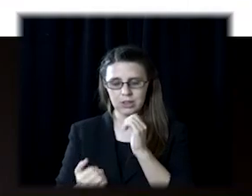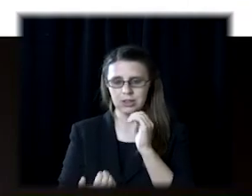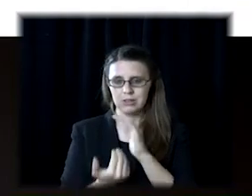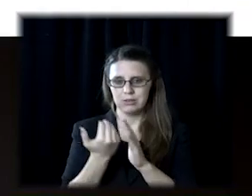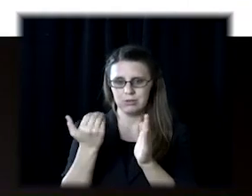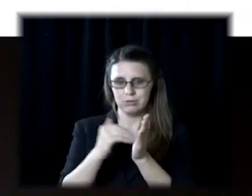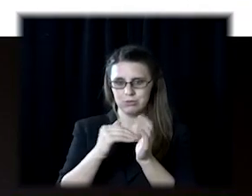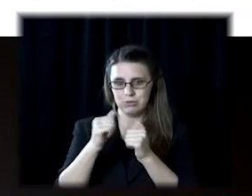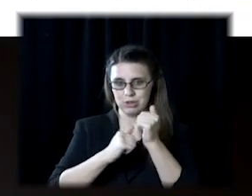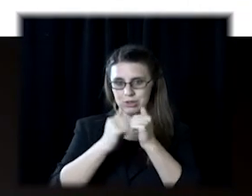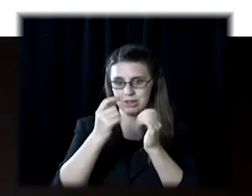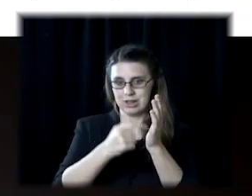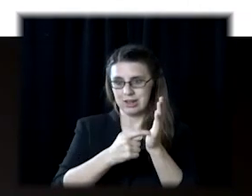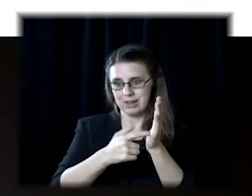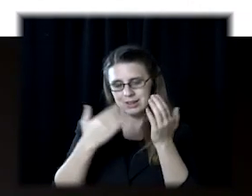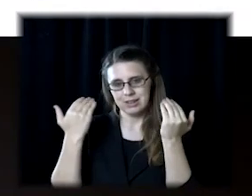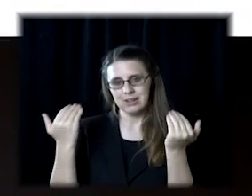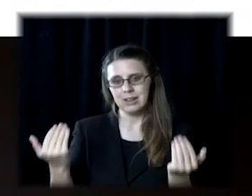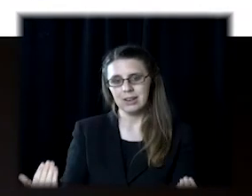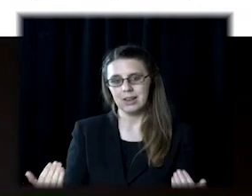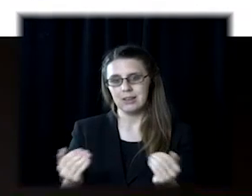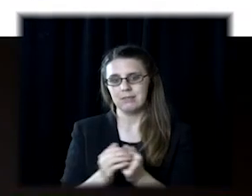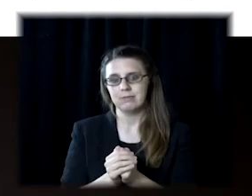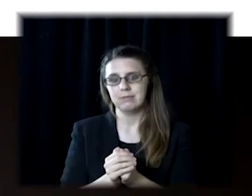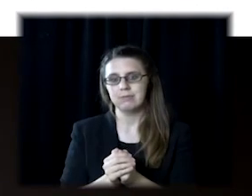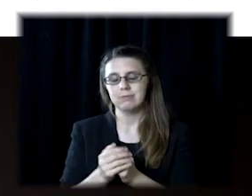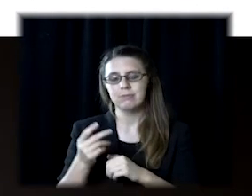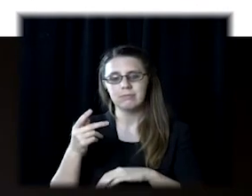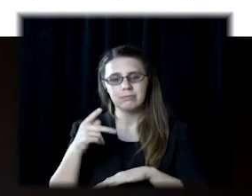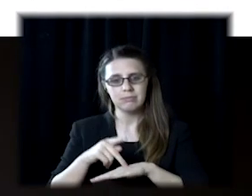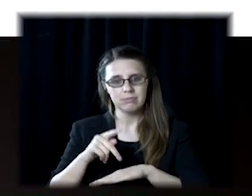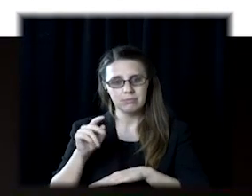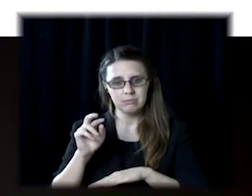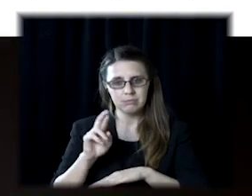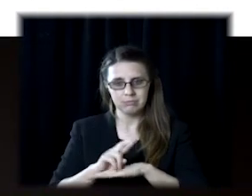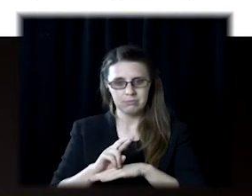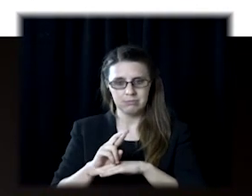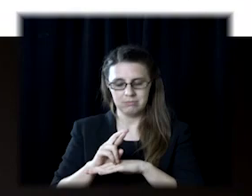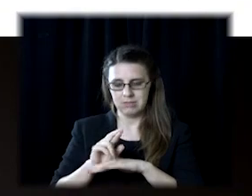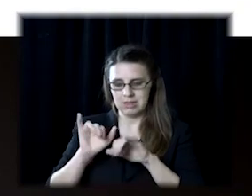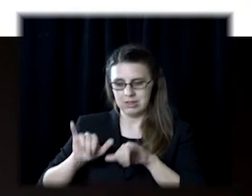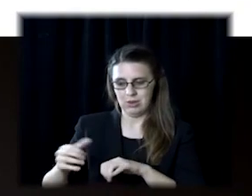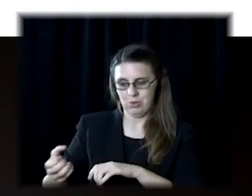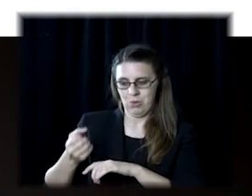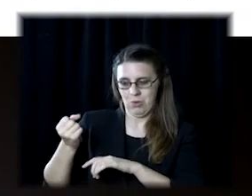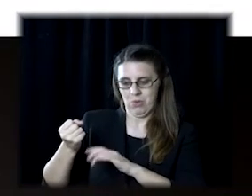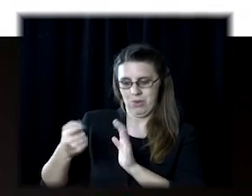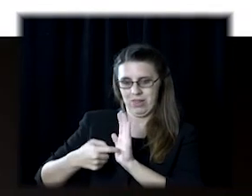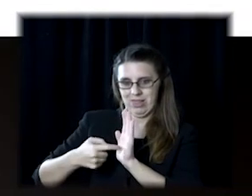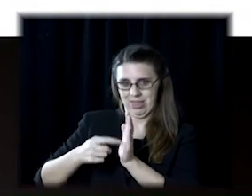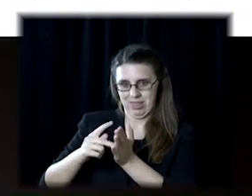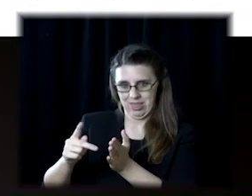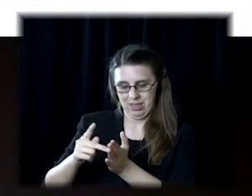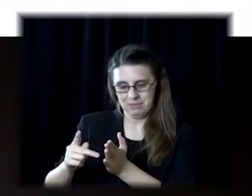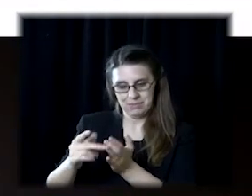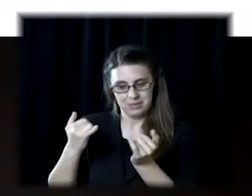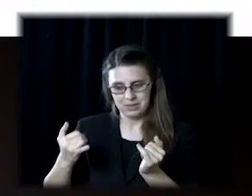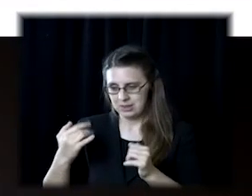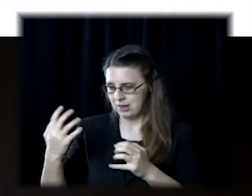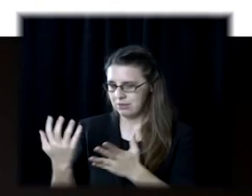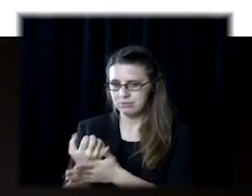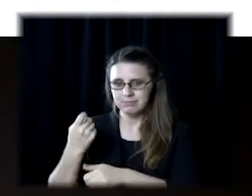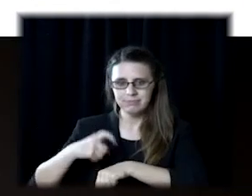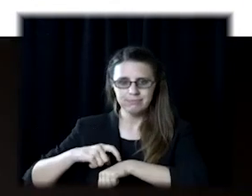the temporary benefits of federal disaster relief funding and a stay on debt service. Therefore, time is of the essence. We can make